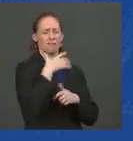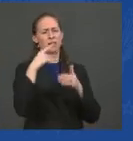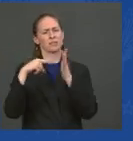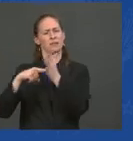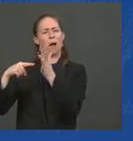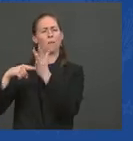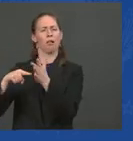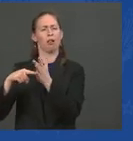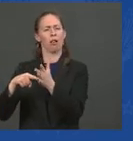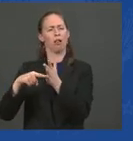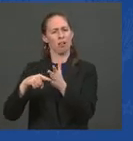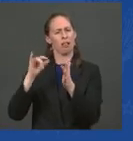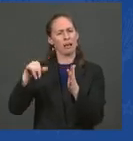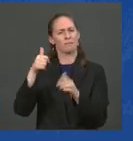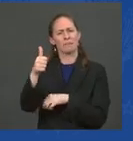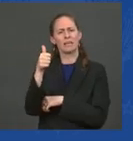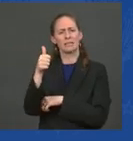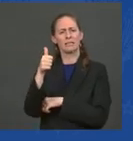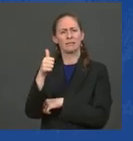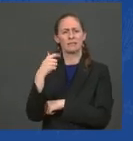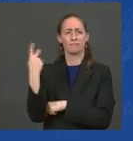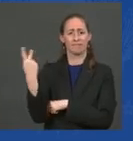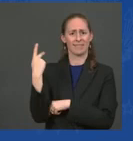Chris and I served in the Foreign Relations Committee.